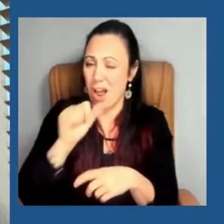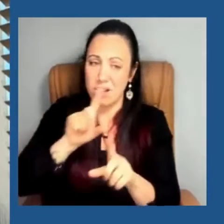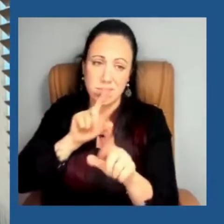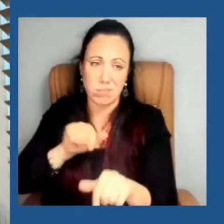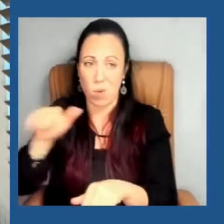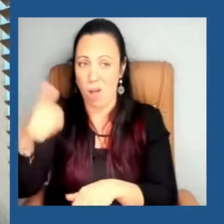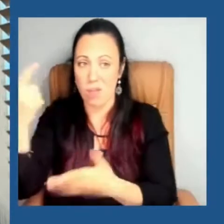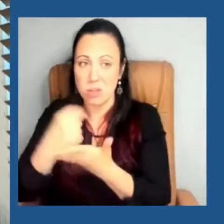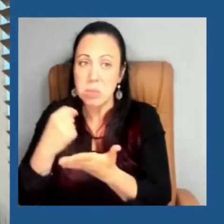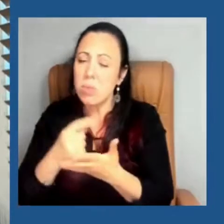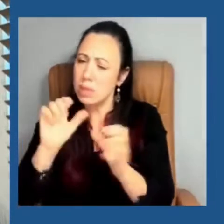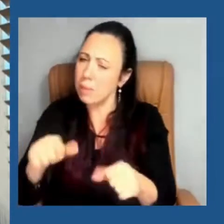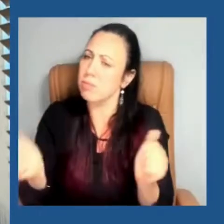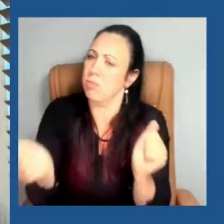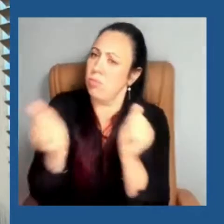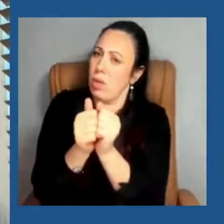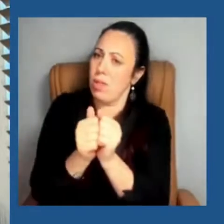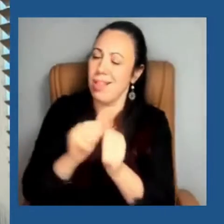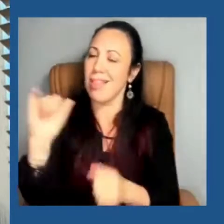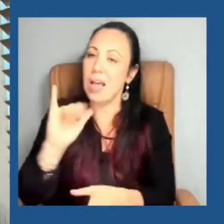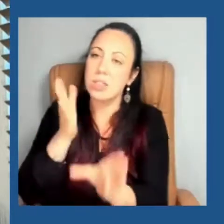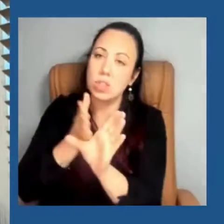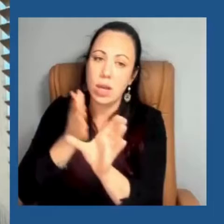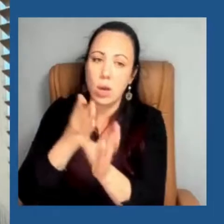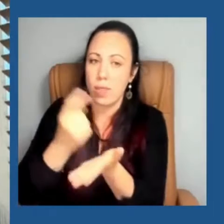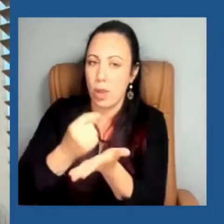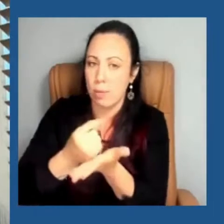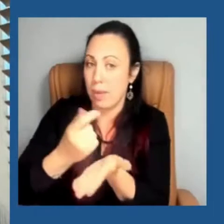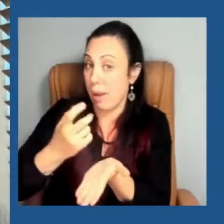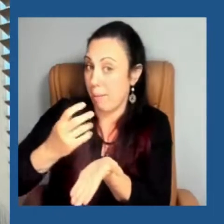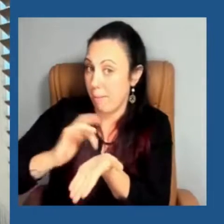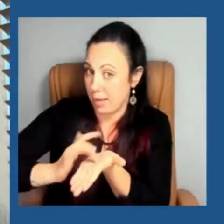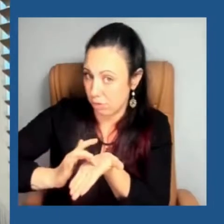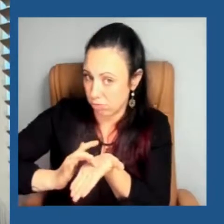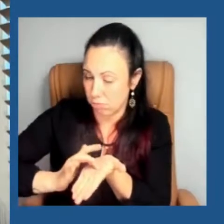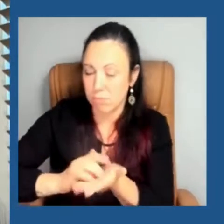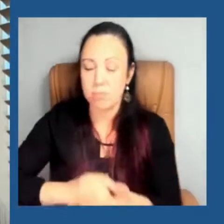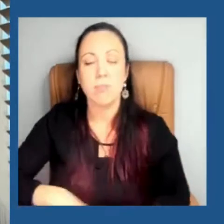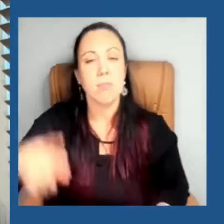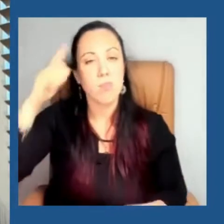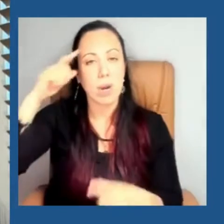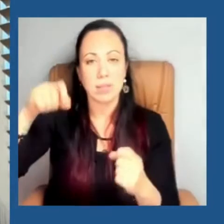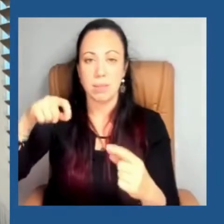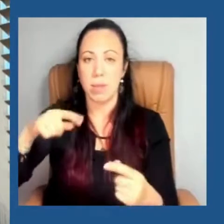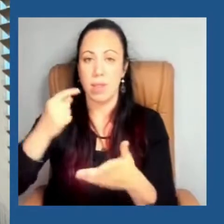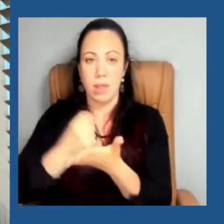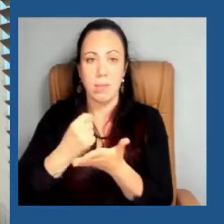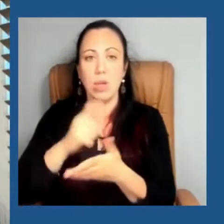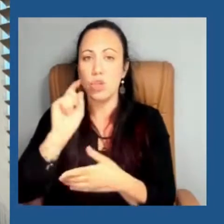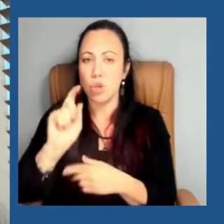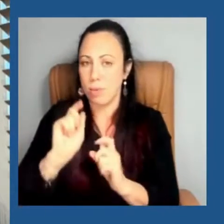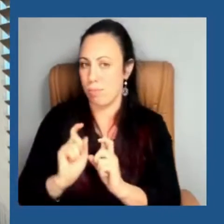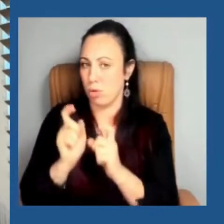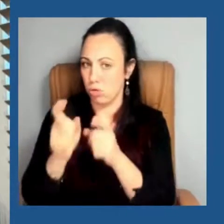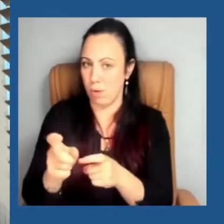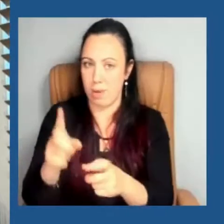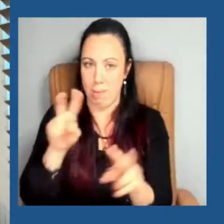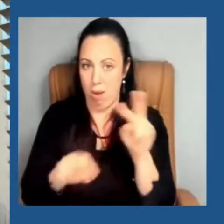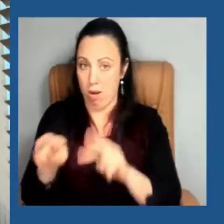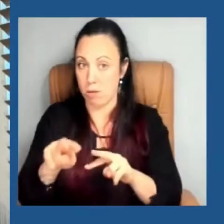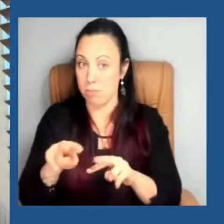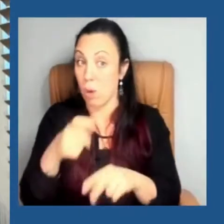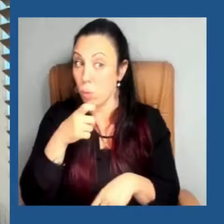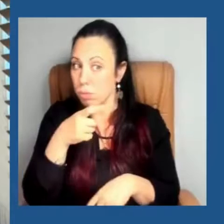other treatments such as psychotherapy and medication. Brain stimulation therapies should be prescribed and monitored by a